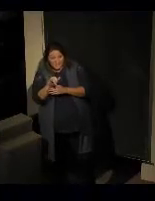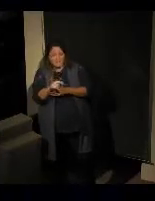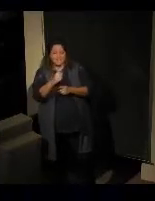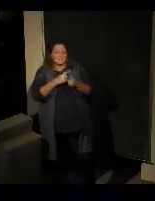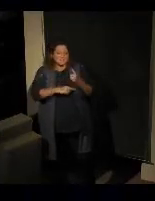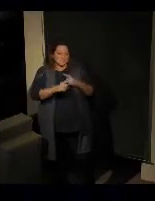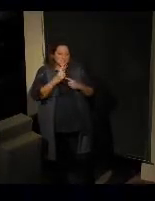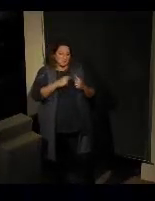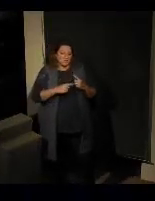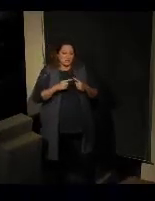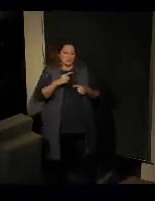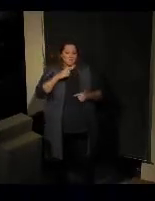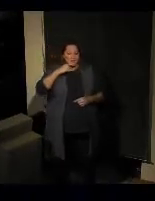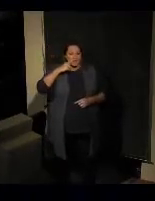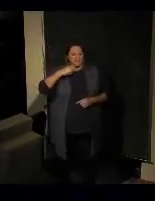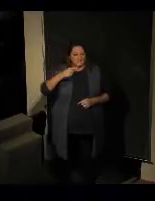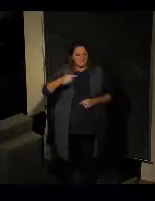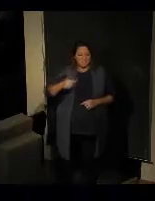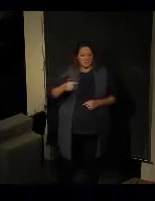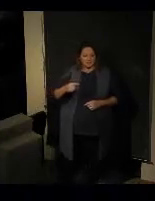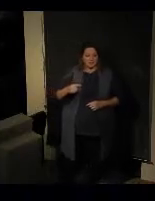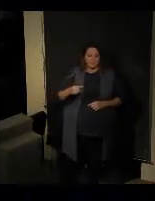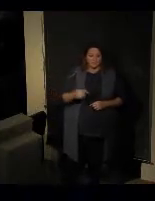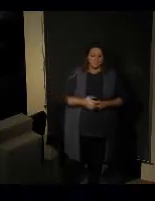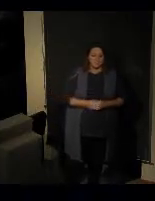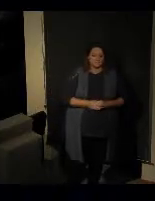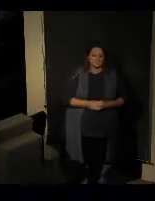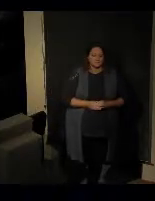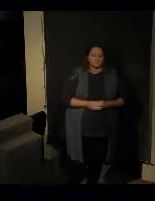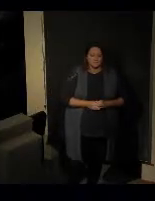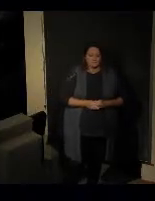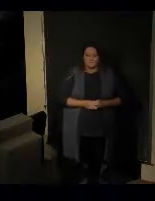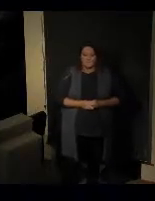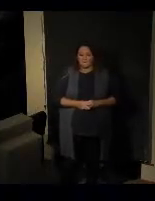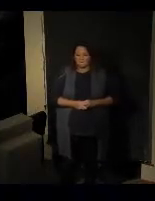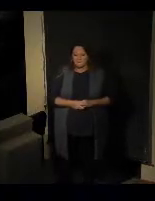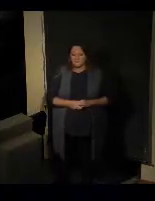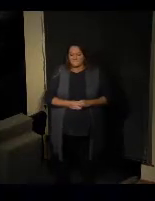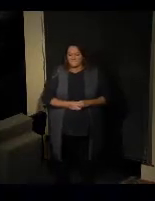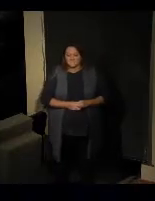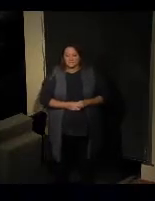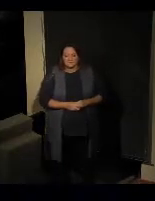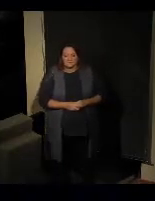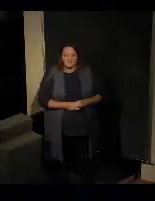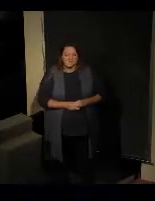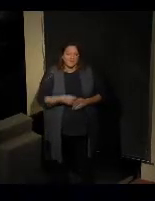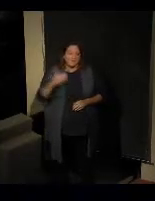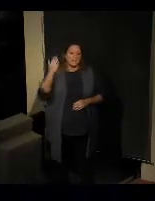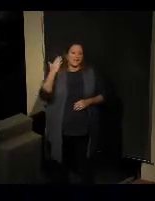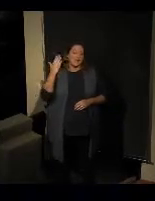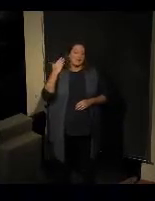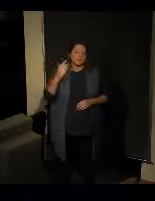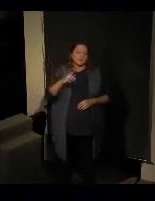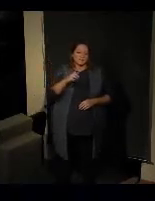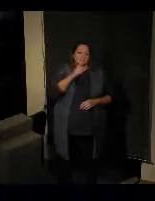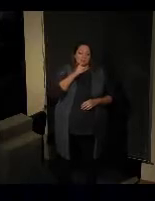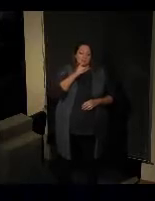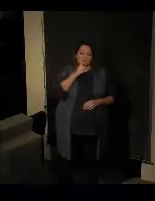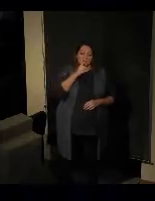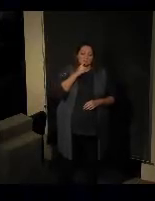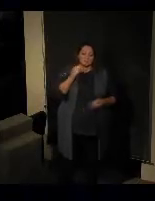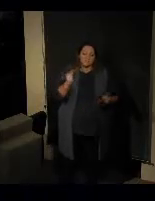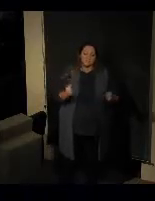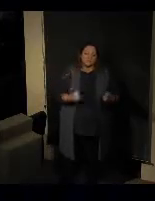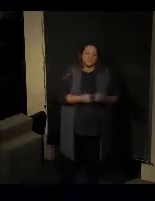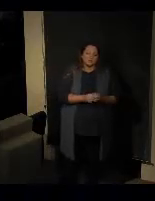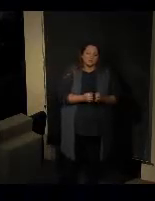don't. And so he might have something big for us to do. We was able to have lunch with him yesterday, and He talked hunting about